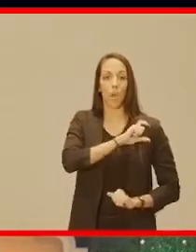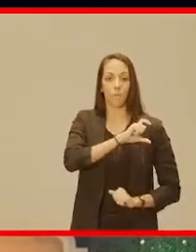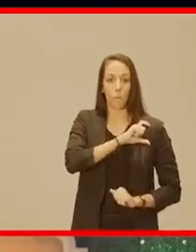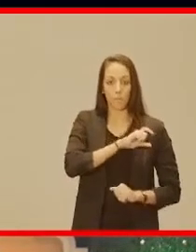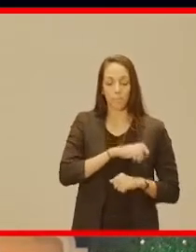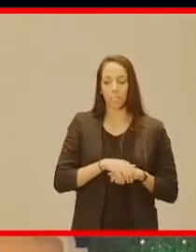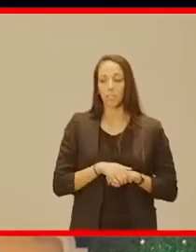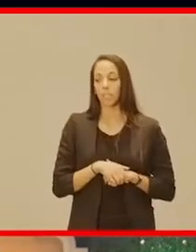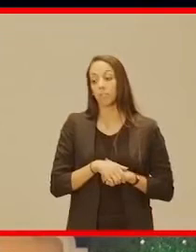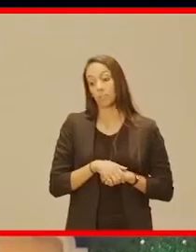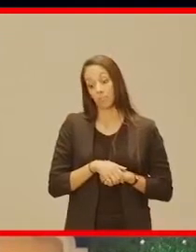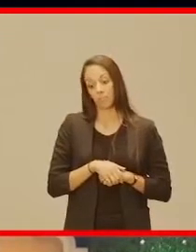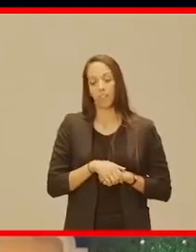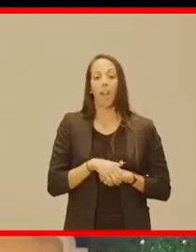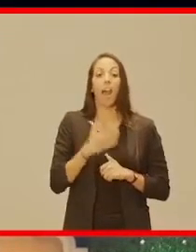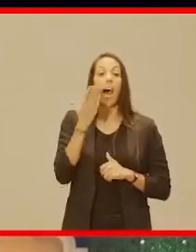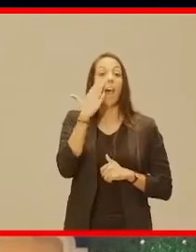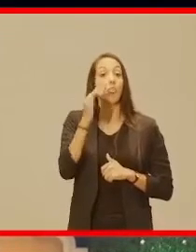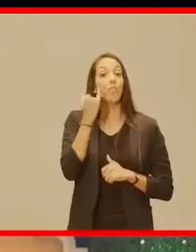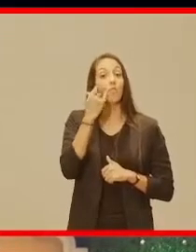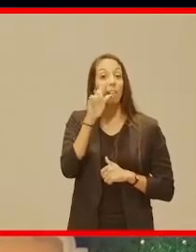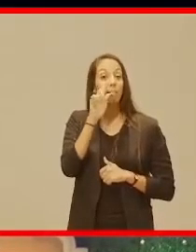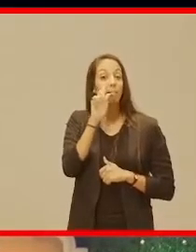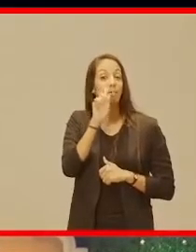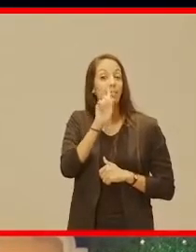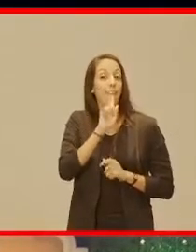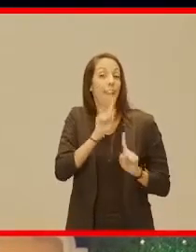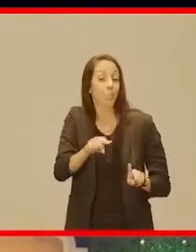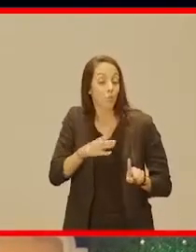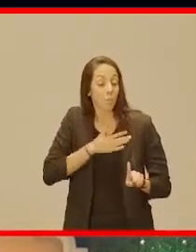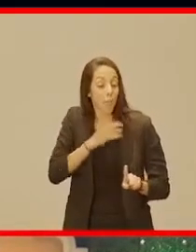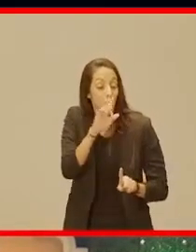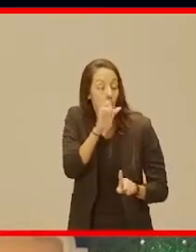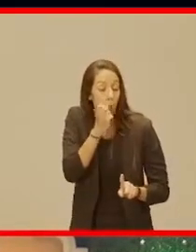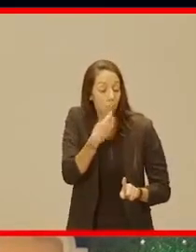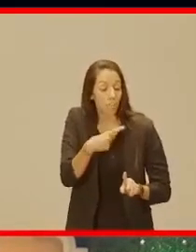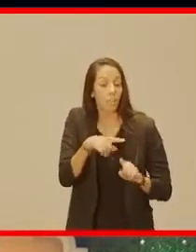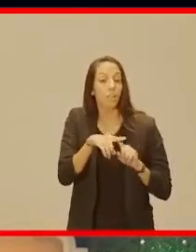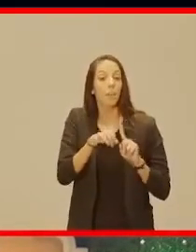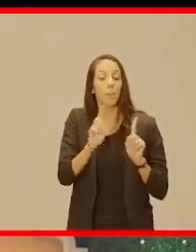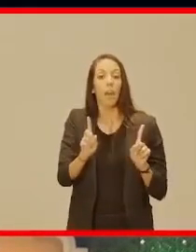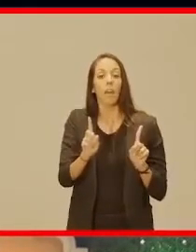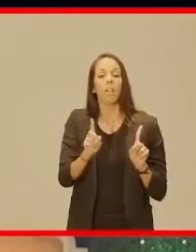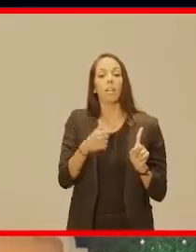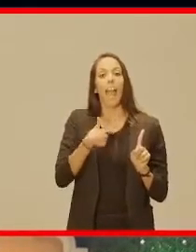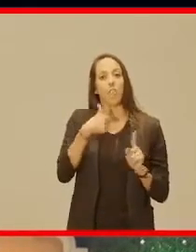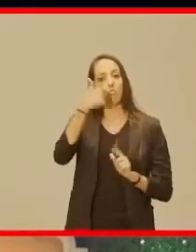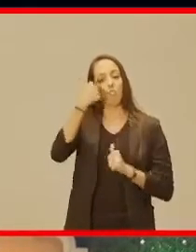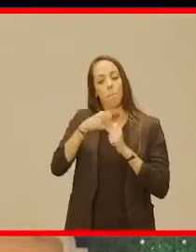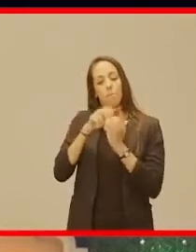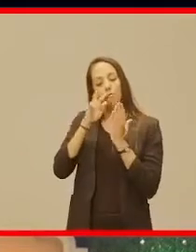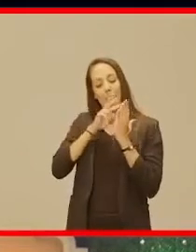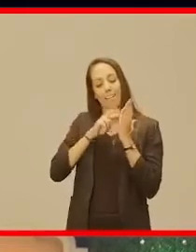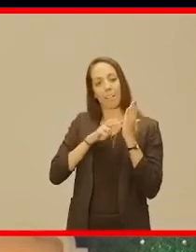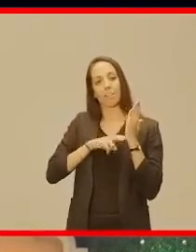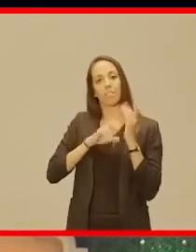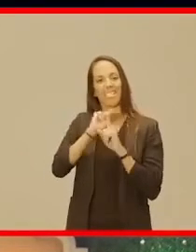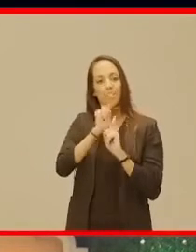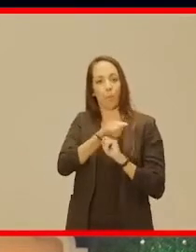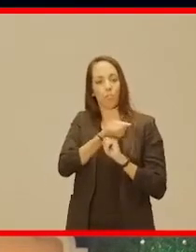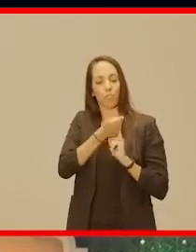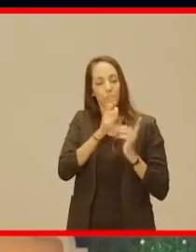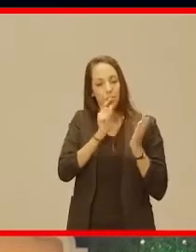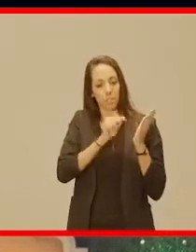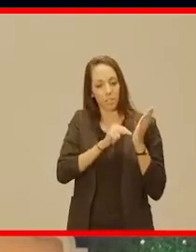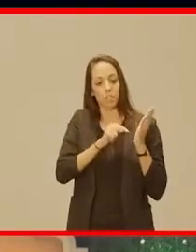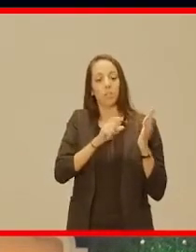I don't know if you can answer this question, but I remember reading up a case where there were